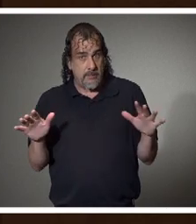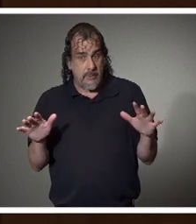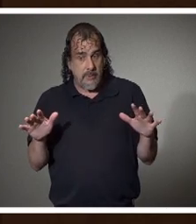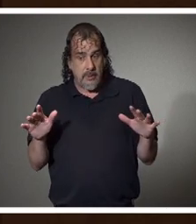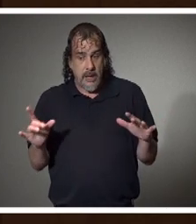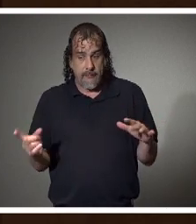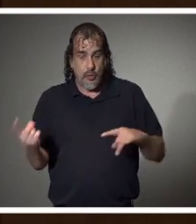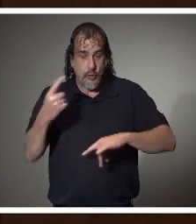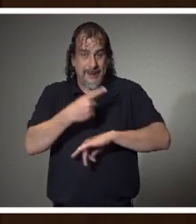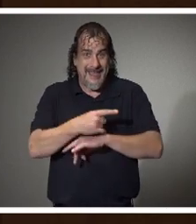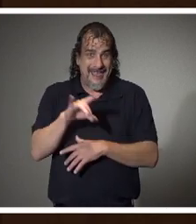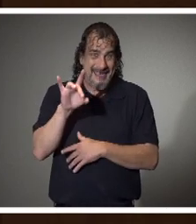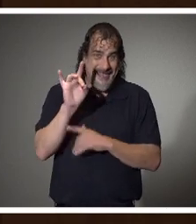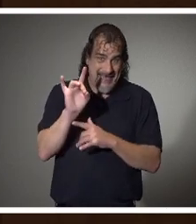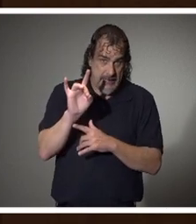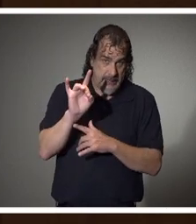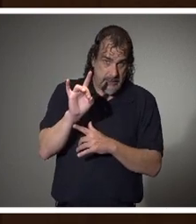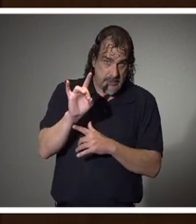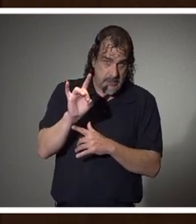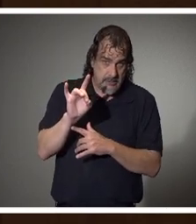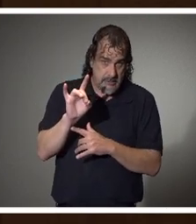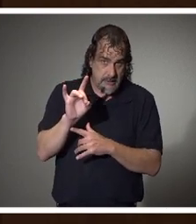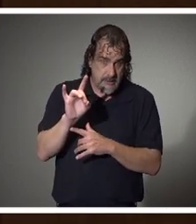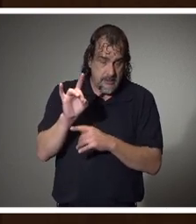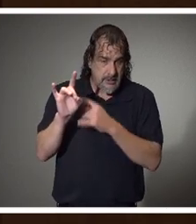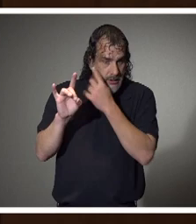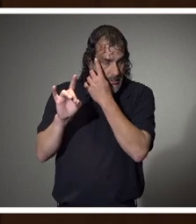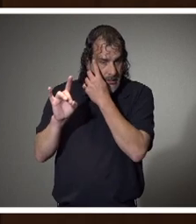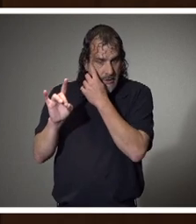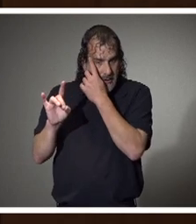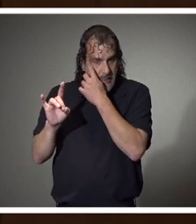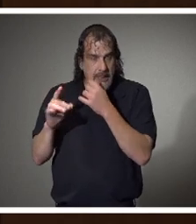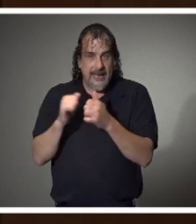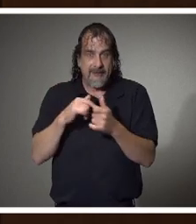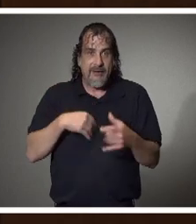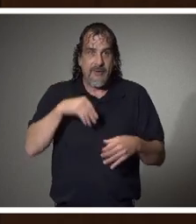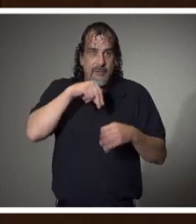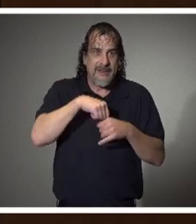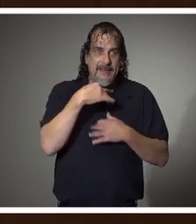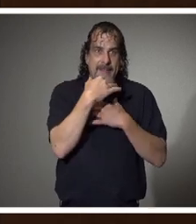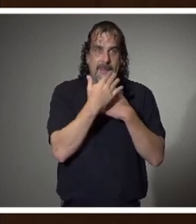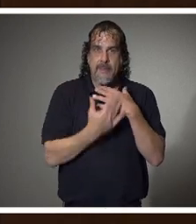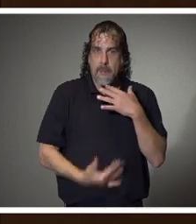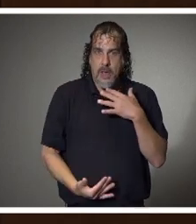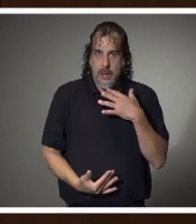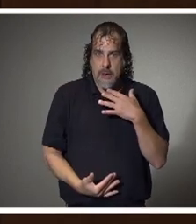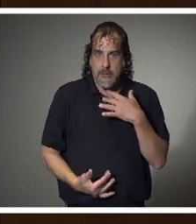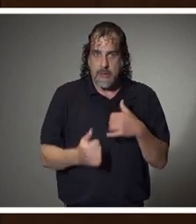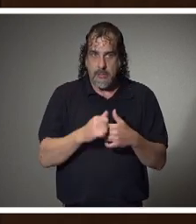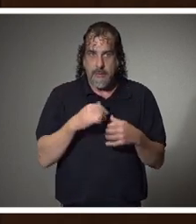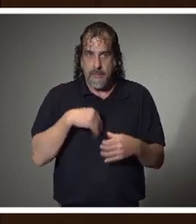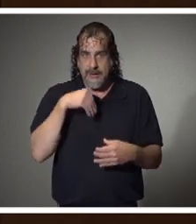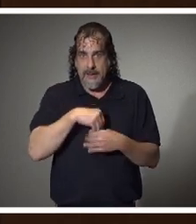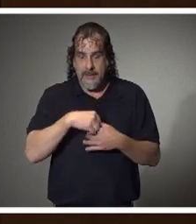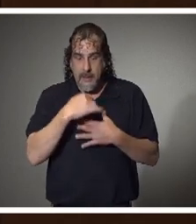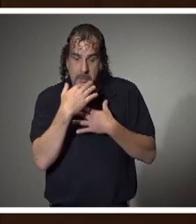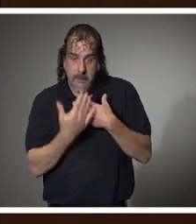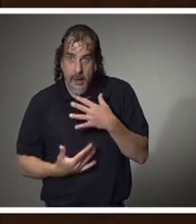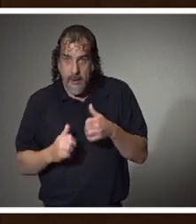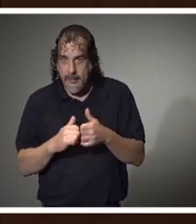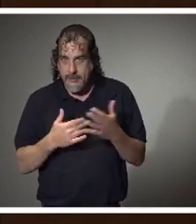8, even if you can find the genetic material, which is not dissimilar from other diseases because it's just basically like the